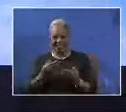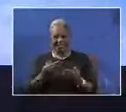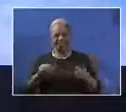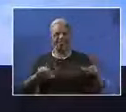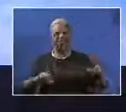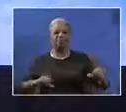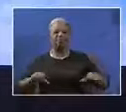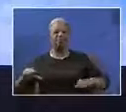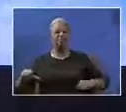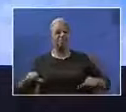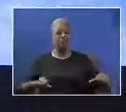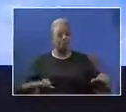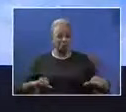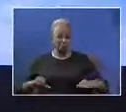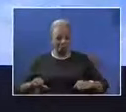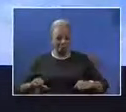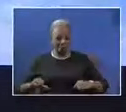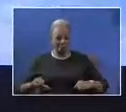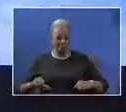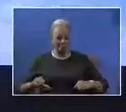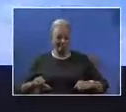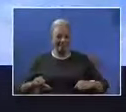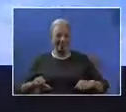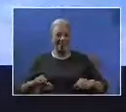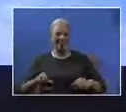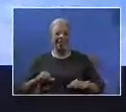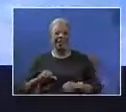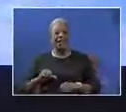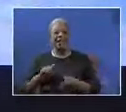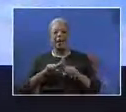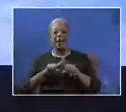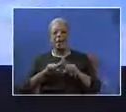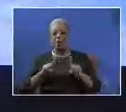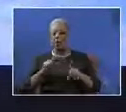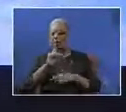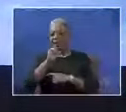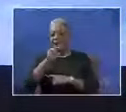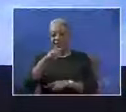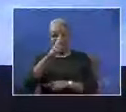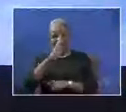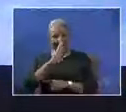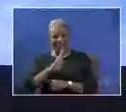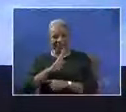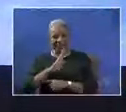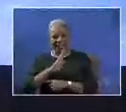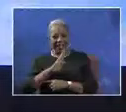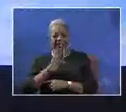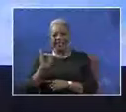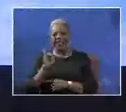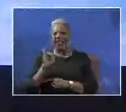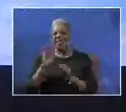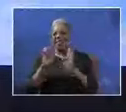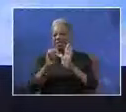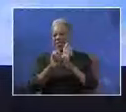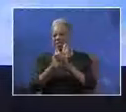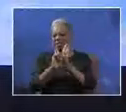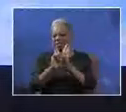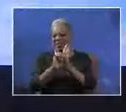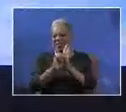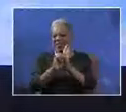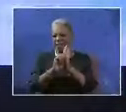God, if you were out of shape and all of a sudden you've been lifting weights and you look good like I